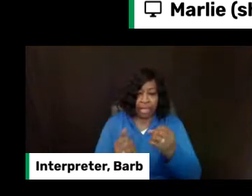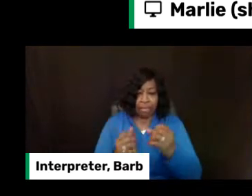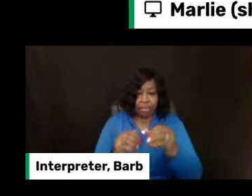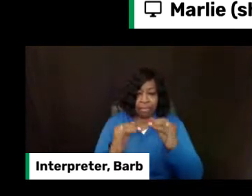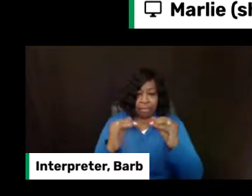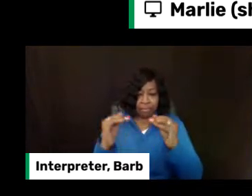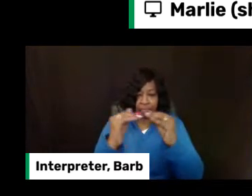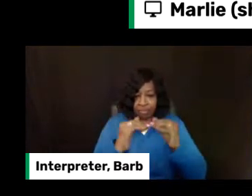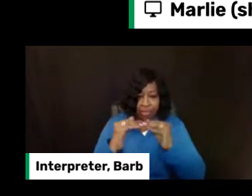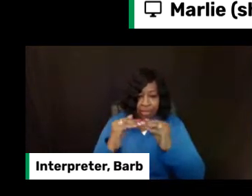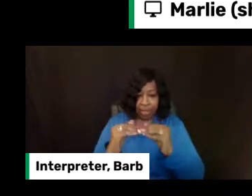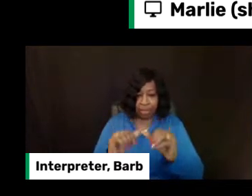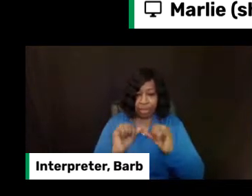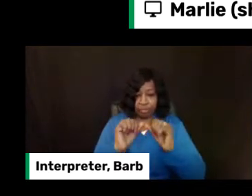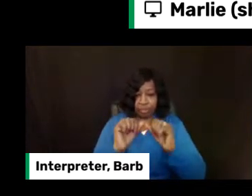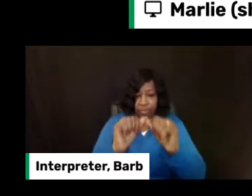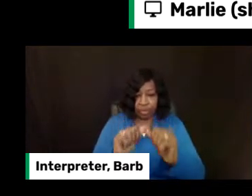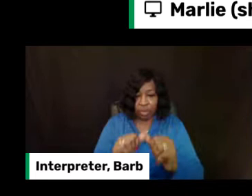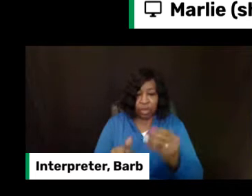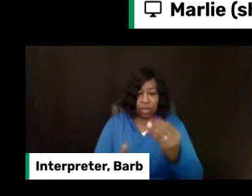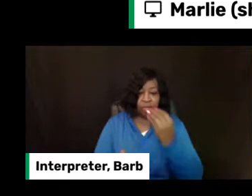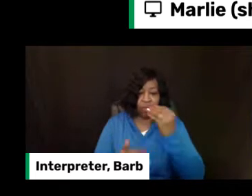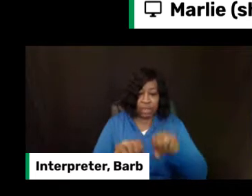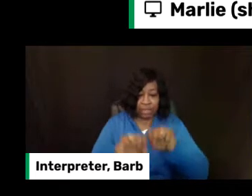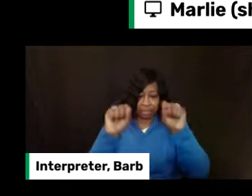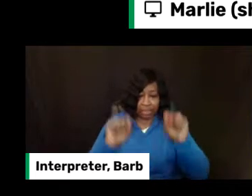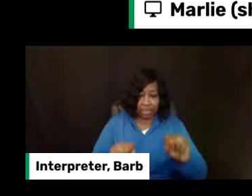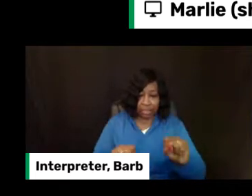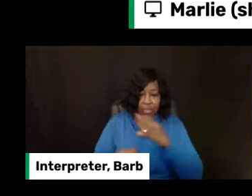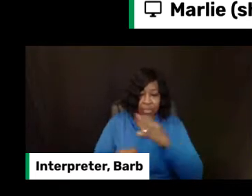and access to good food for all.